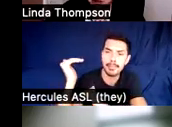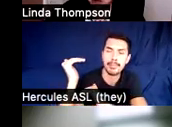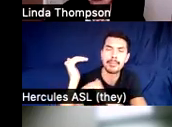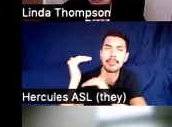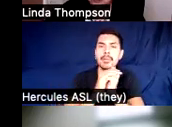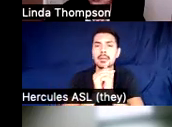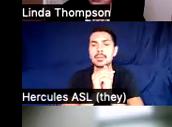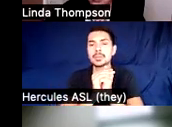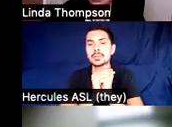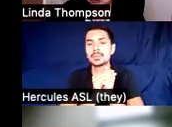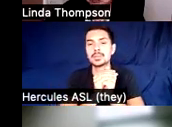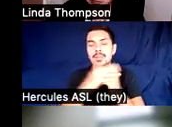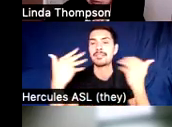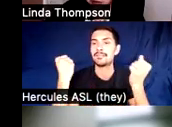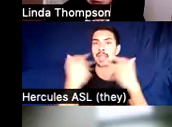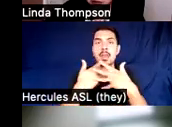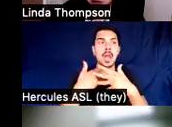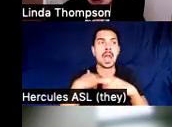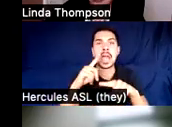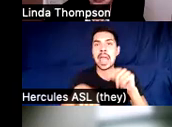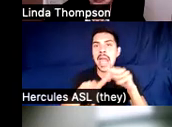fear of inability to escape.